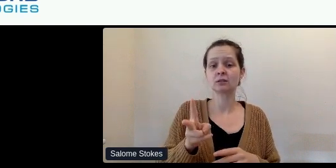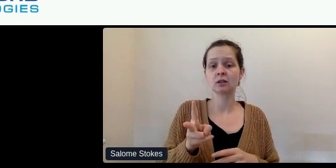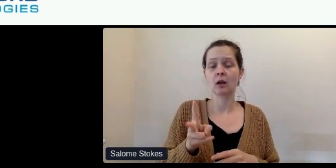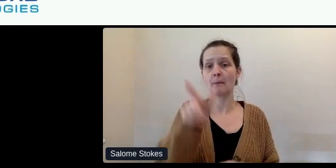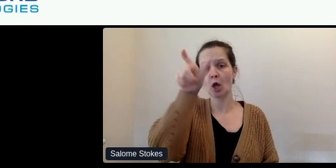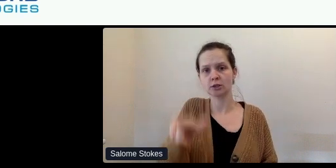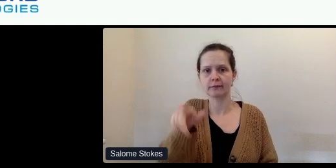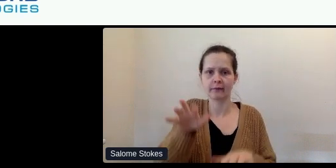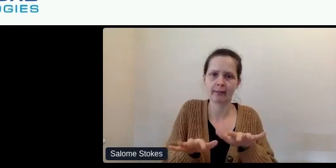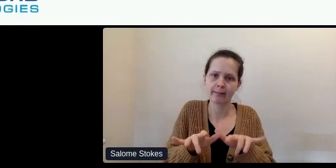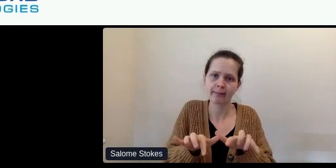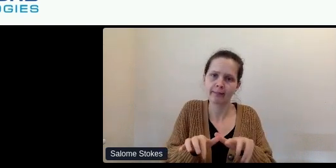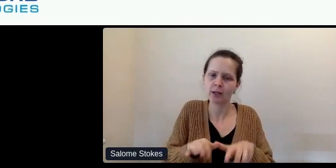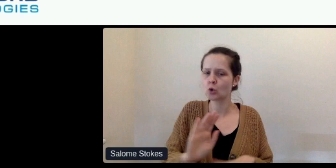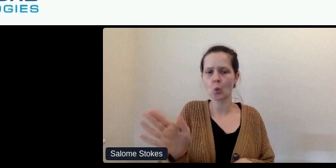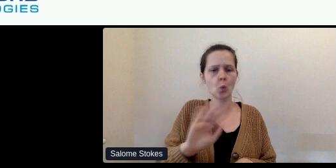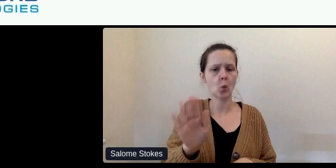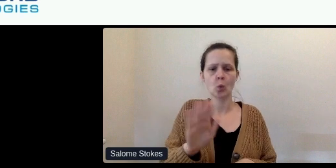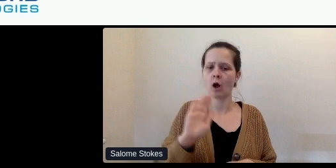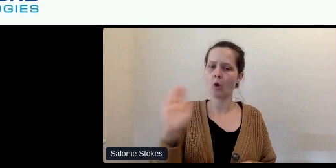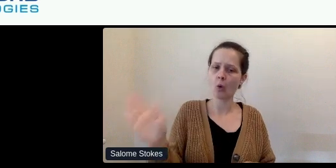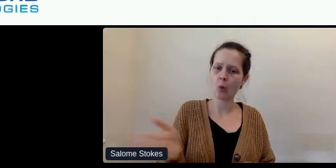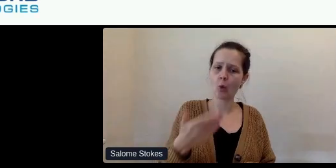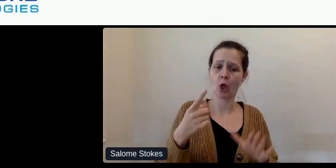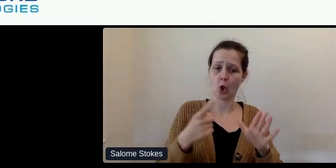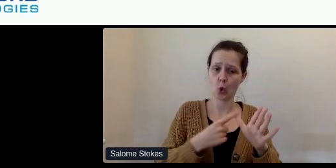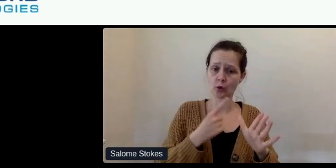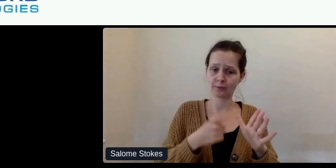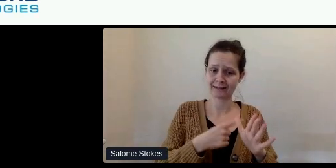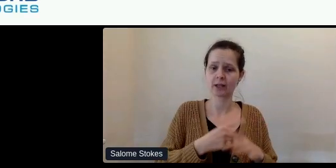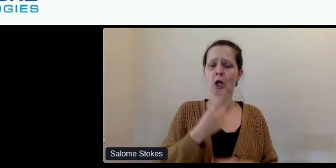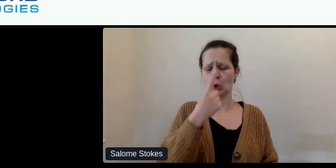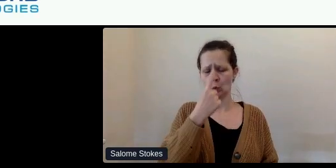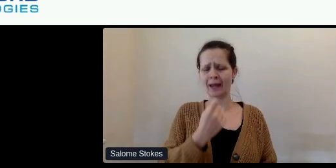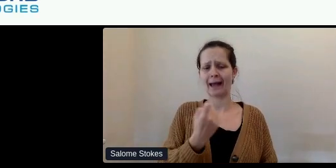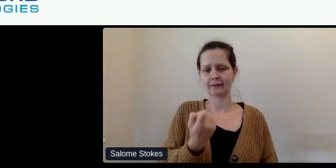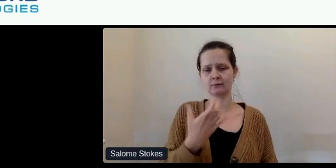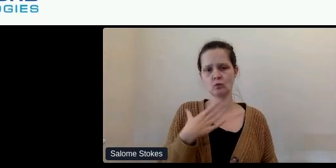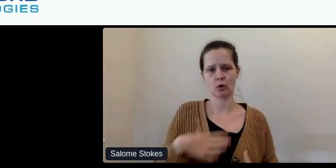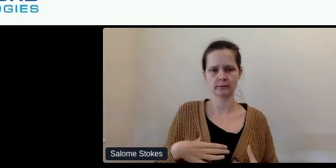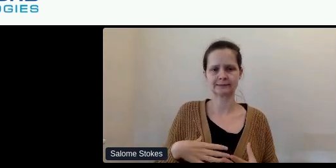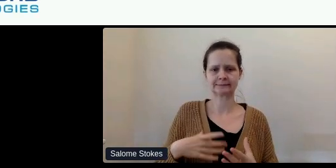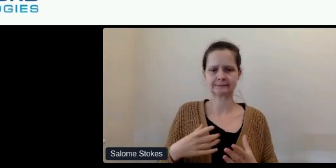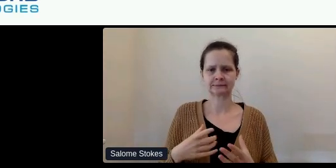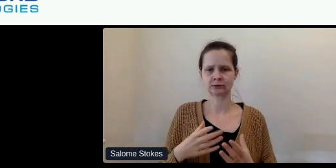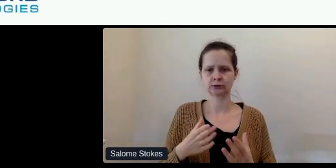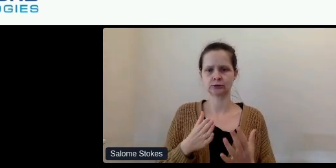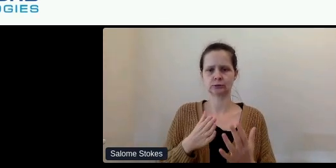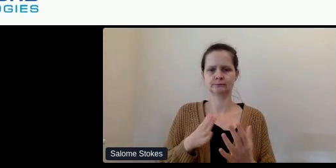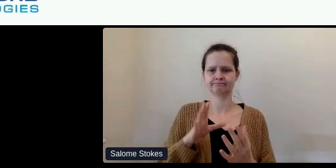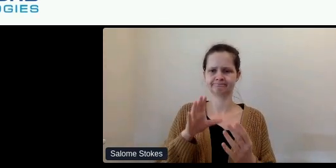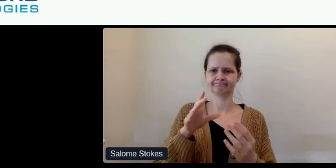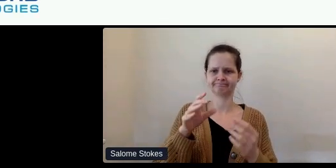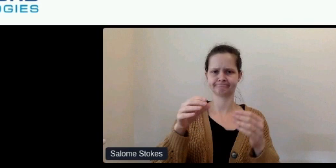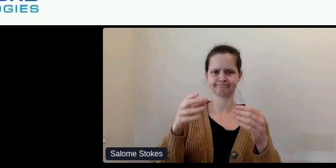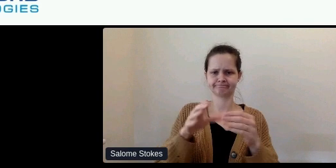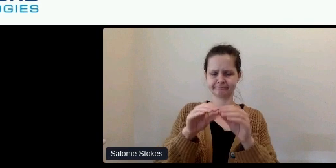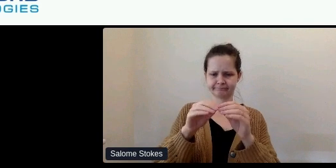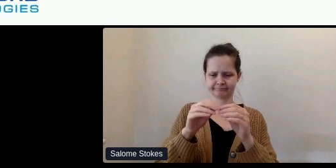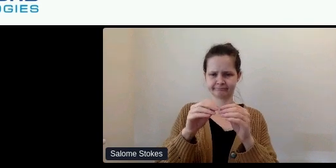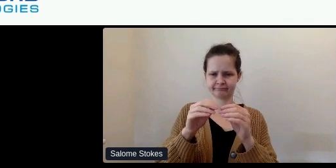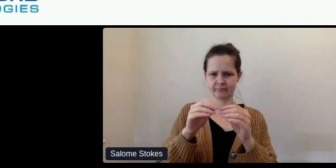in and look at, for example, detailed validation reports or download and review one particular document, but you can also have the whole